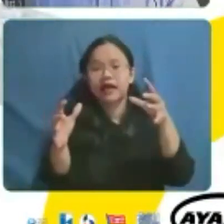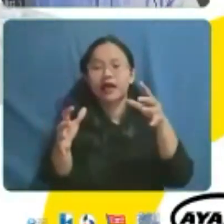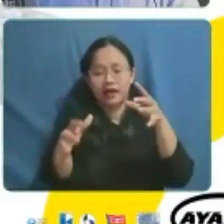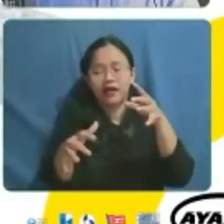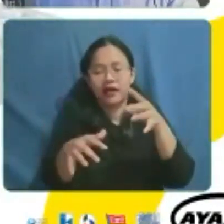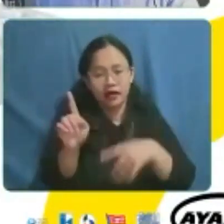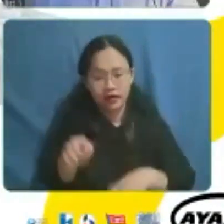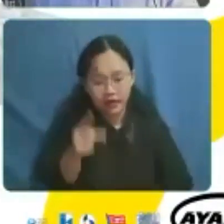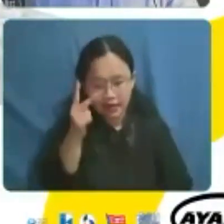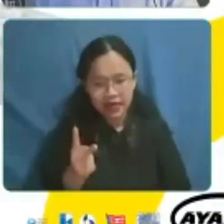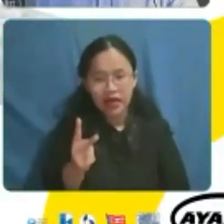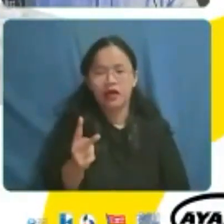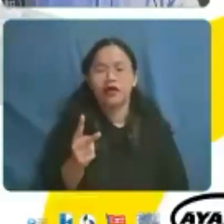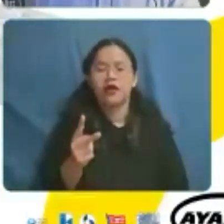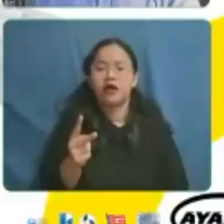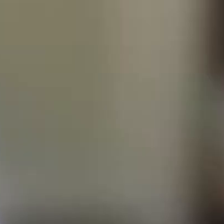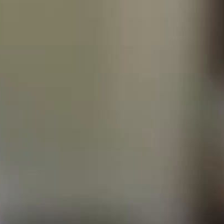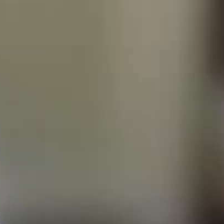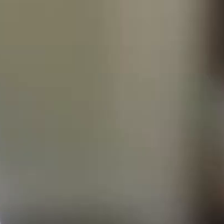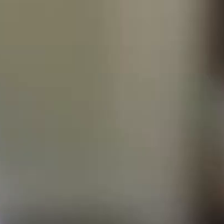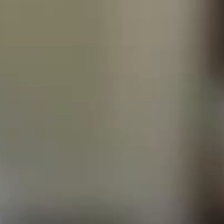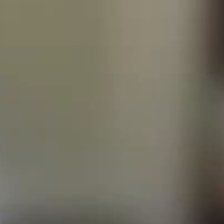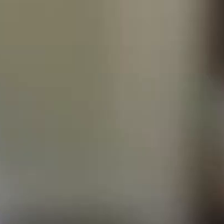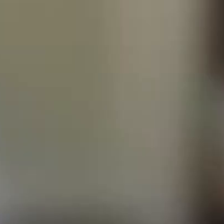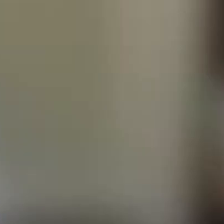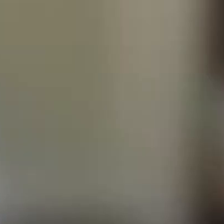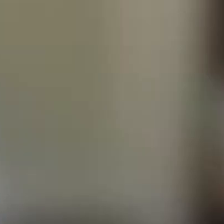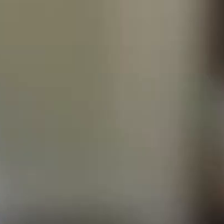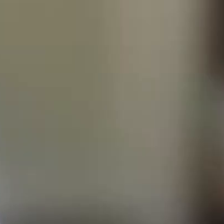There'll be metals around it, and there may be other toxic